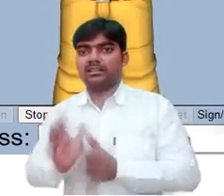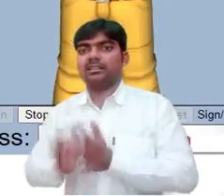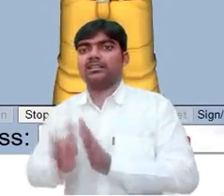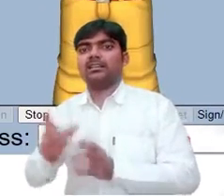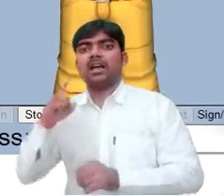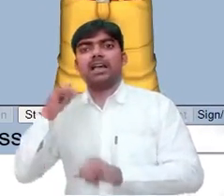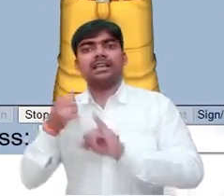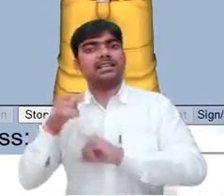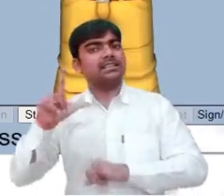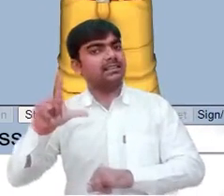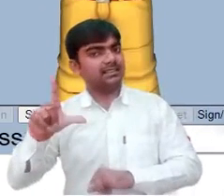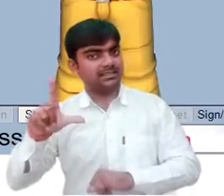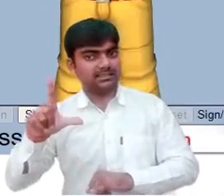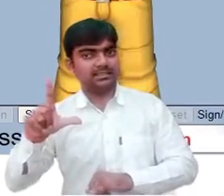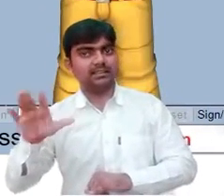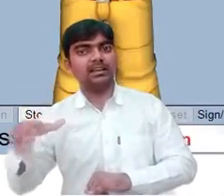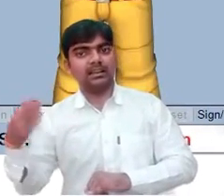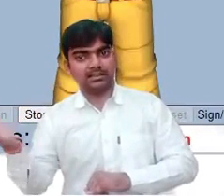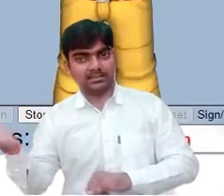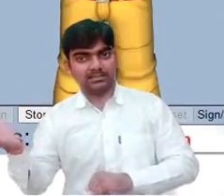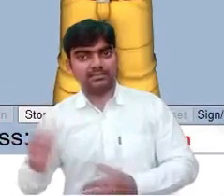part.